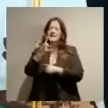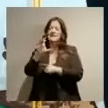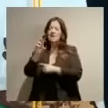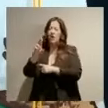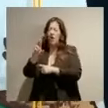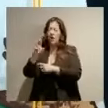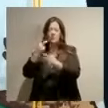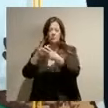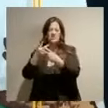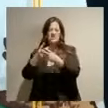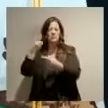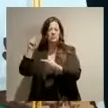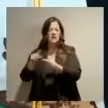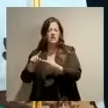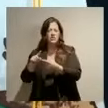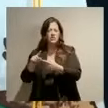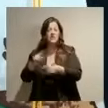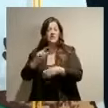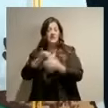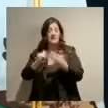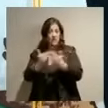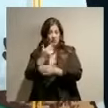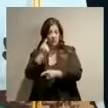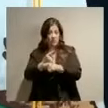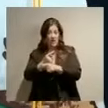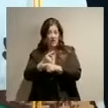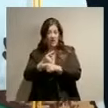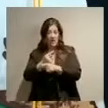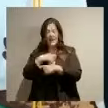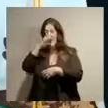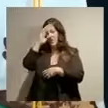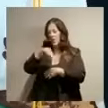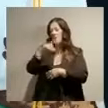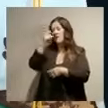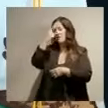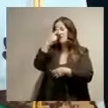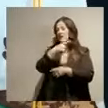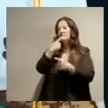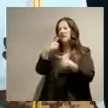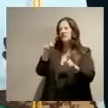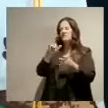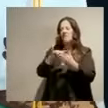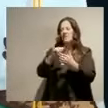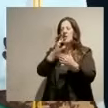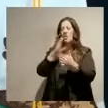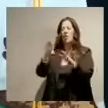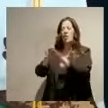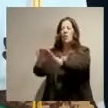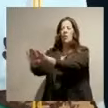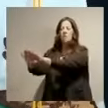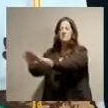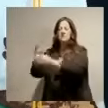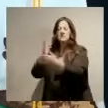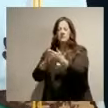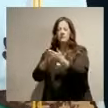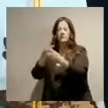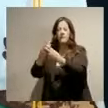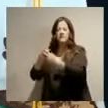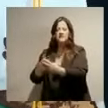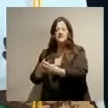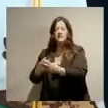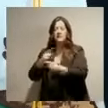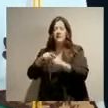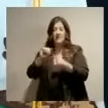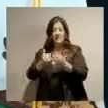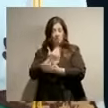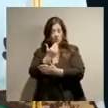reductions around prison. So that's new, correct? Because I know the governor has announced plans to close yards, prisons, et cetera. This is a new proposal